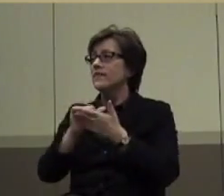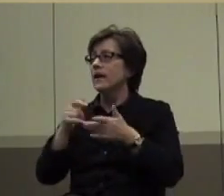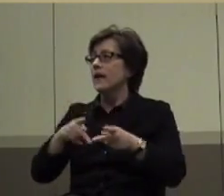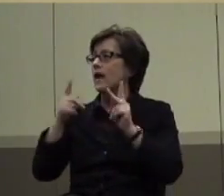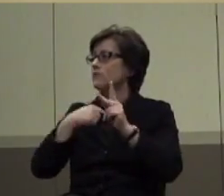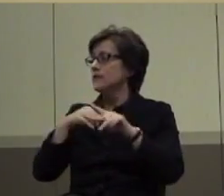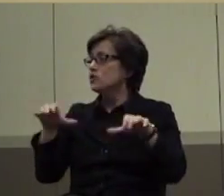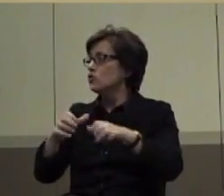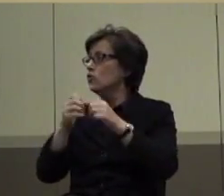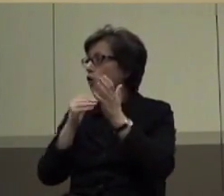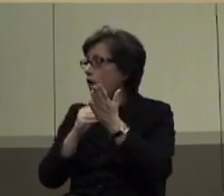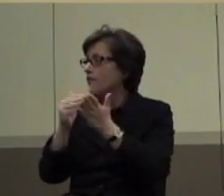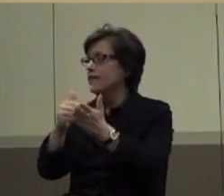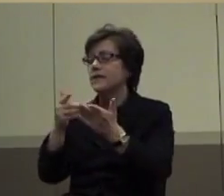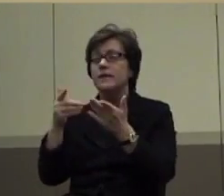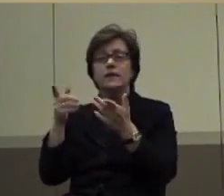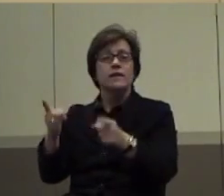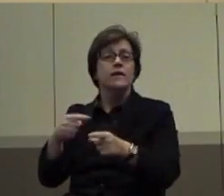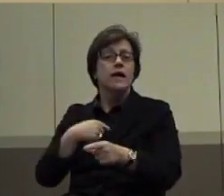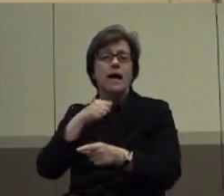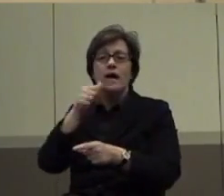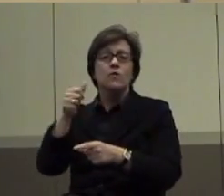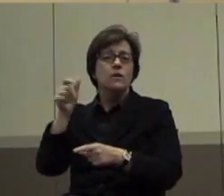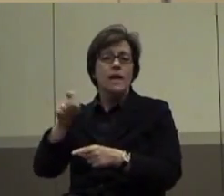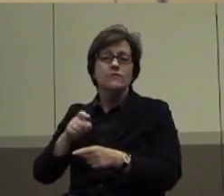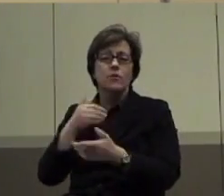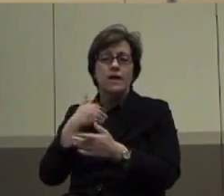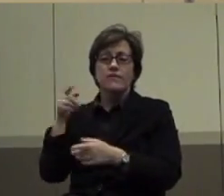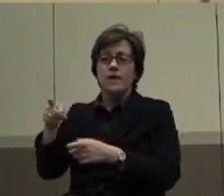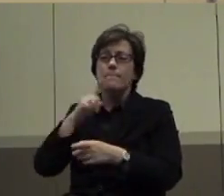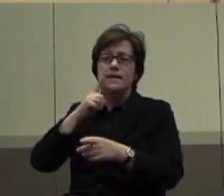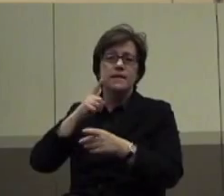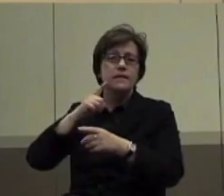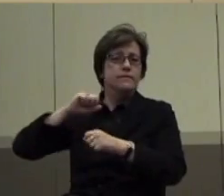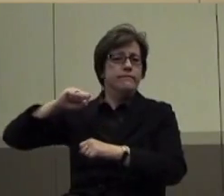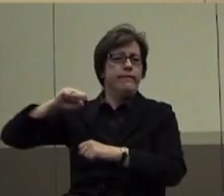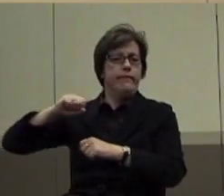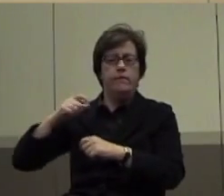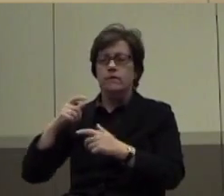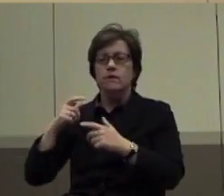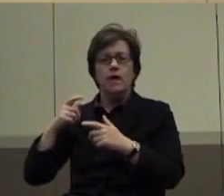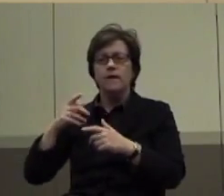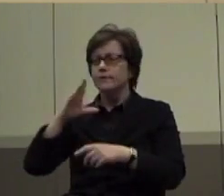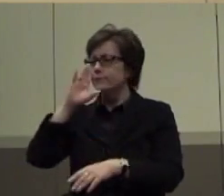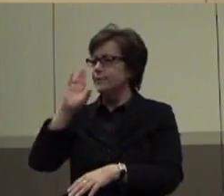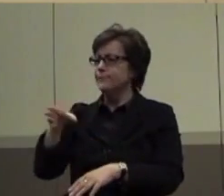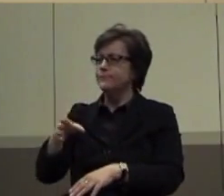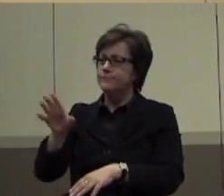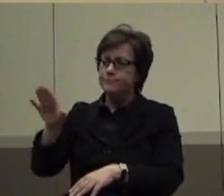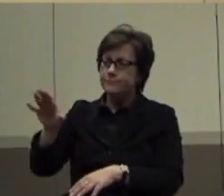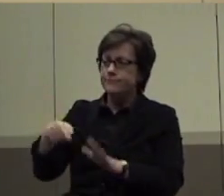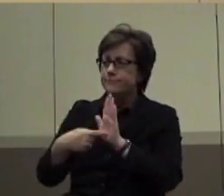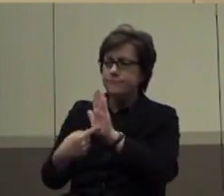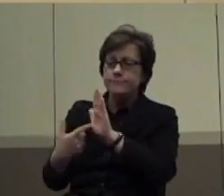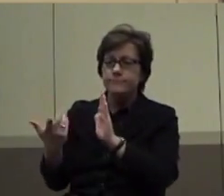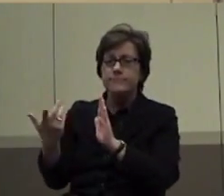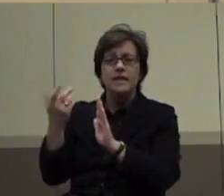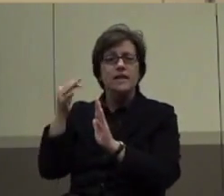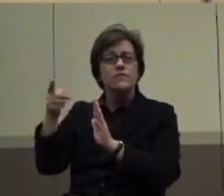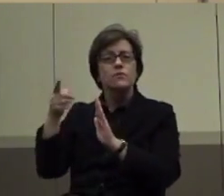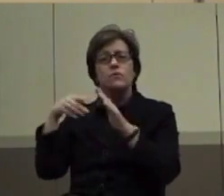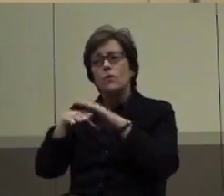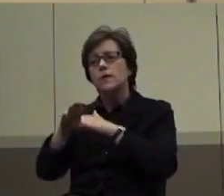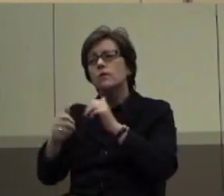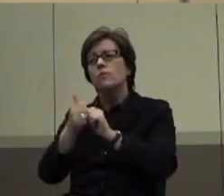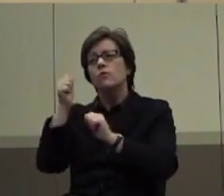many cases is that I don't have to have them be defensive. I can be kind of upfront with things. So for example, if you go into